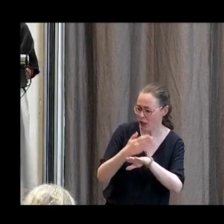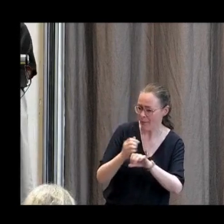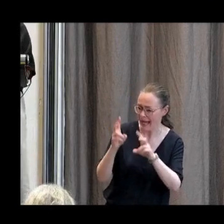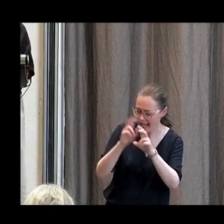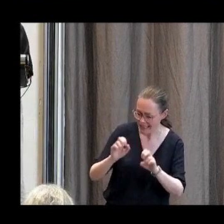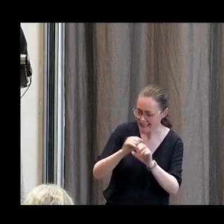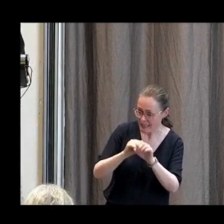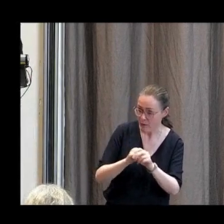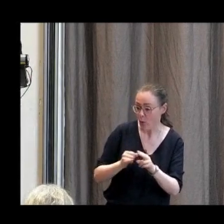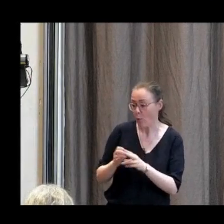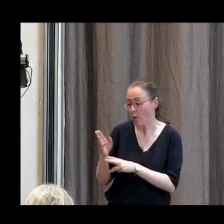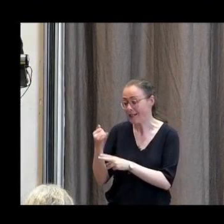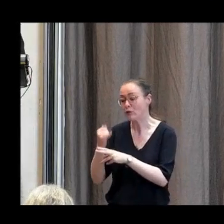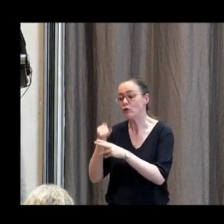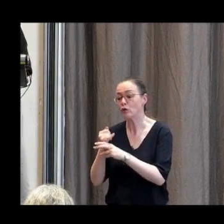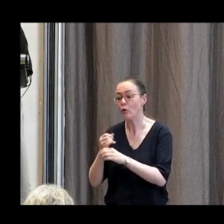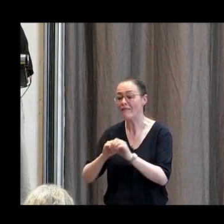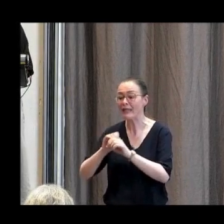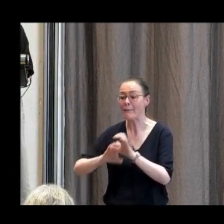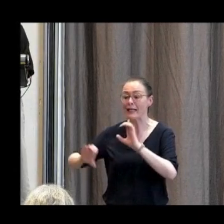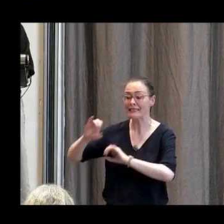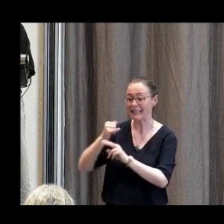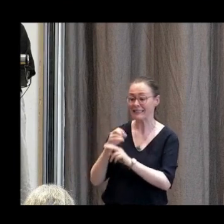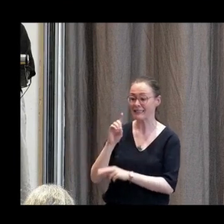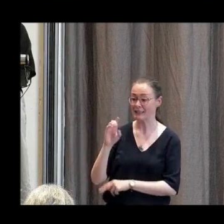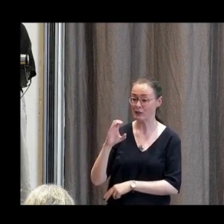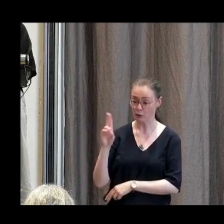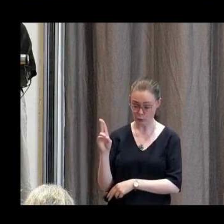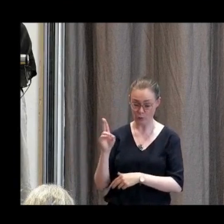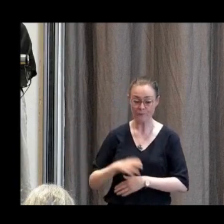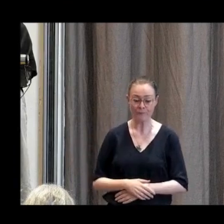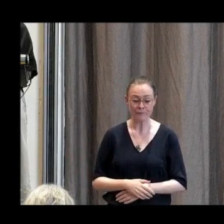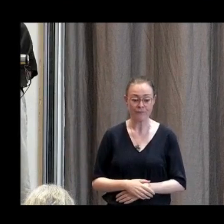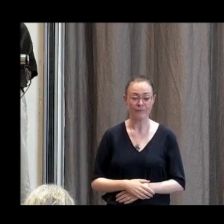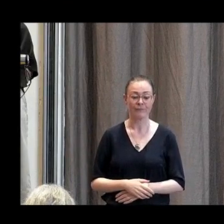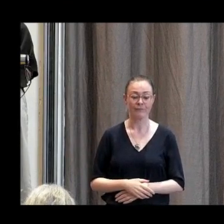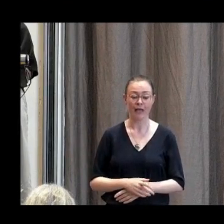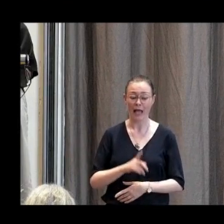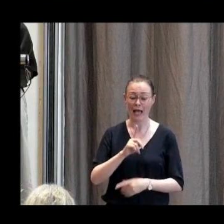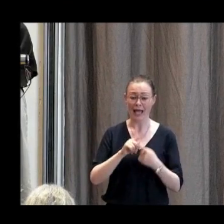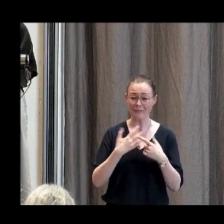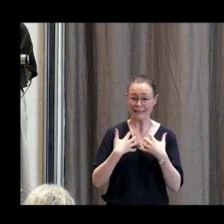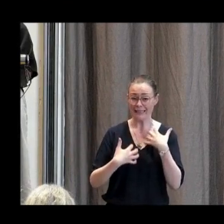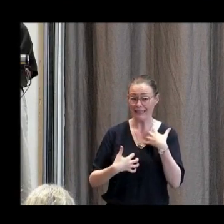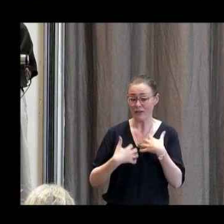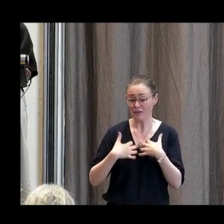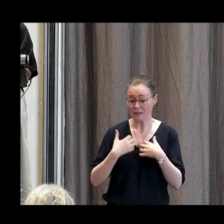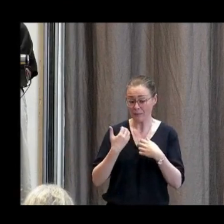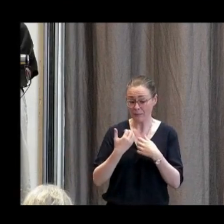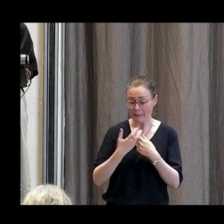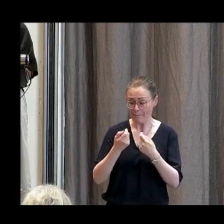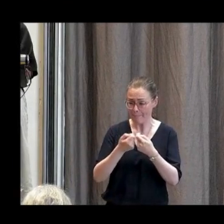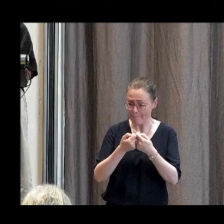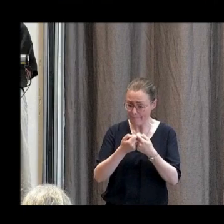of the School of Chemical Sciences at DCU. And I'm interested in